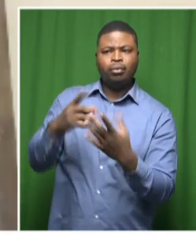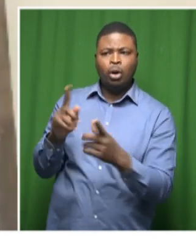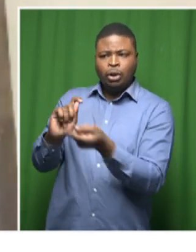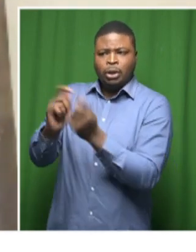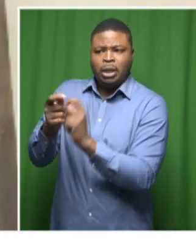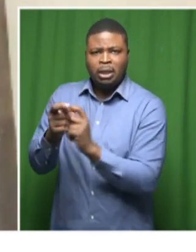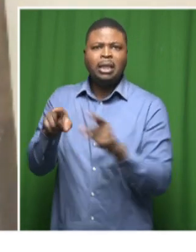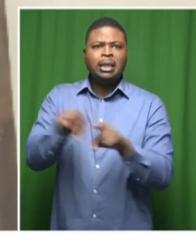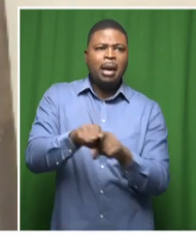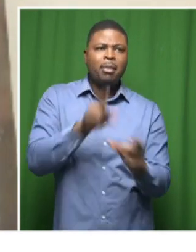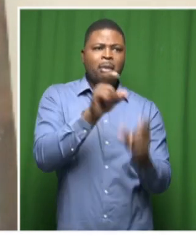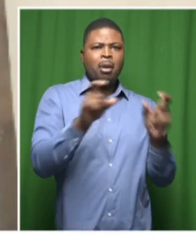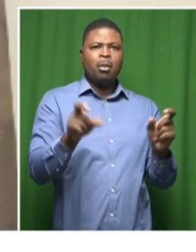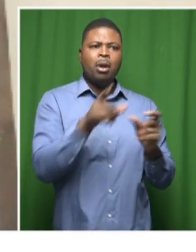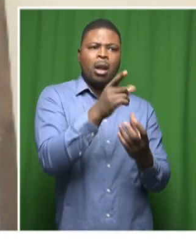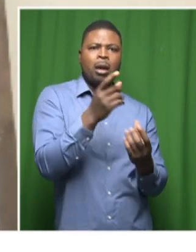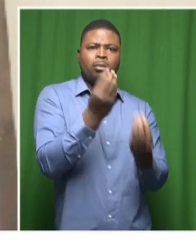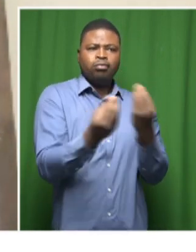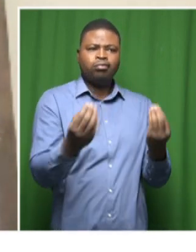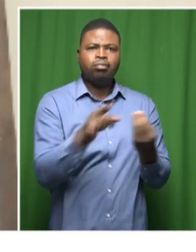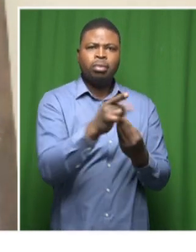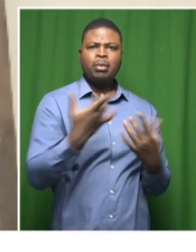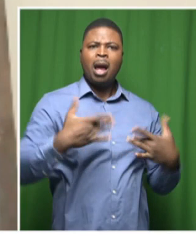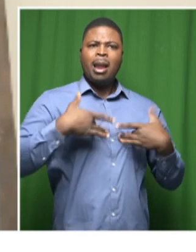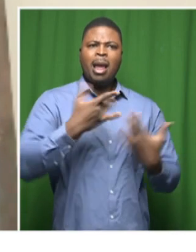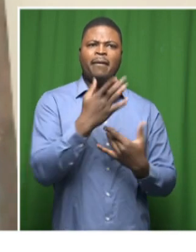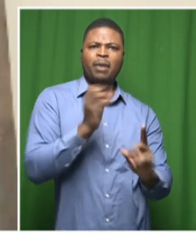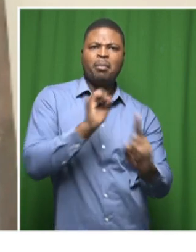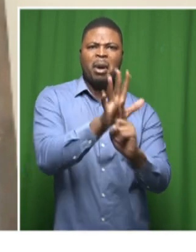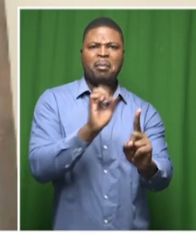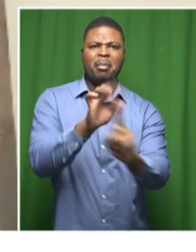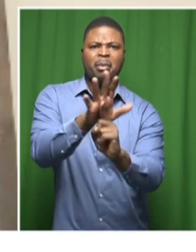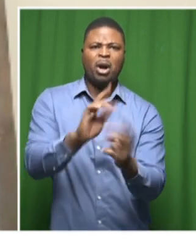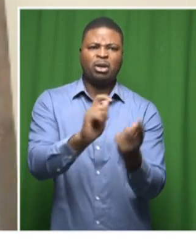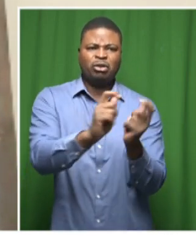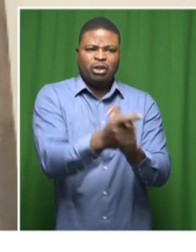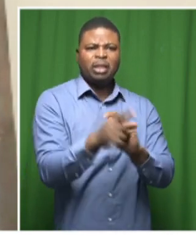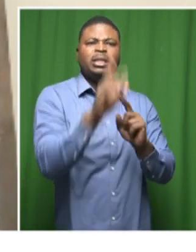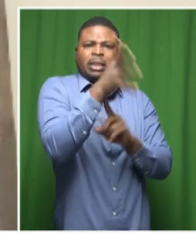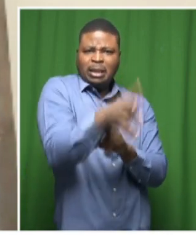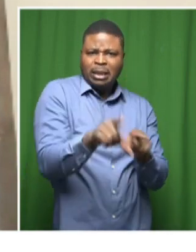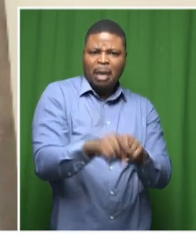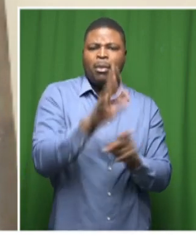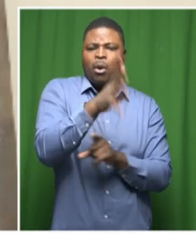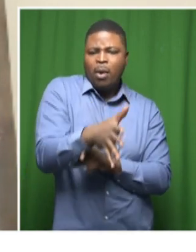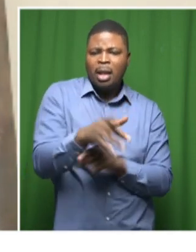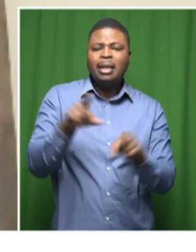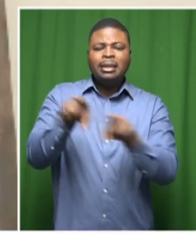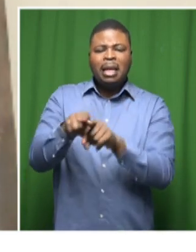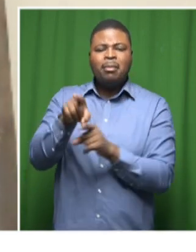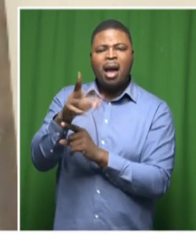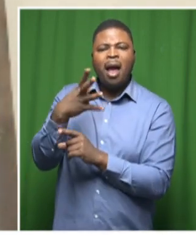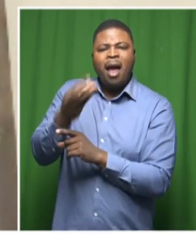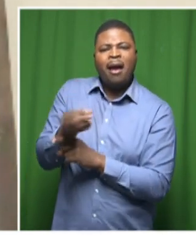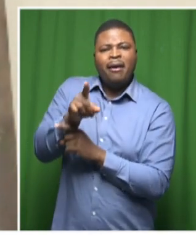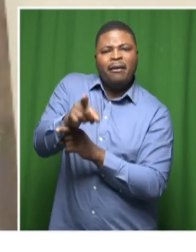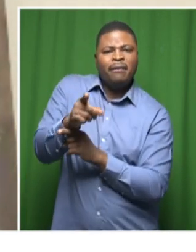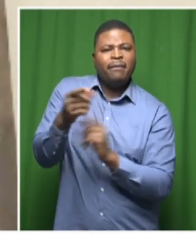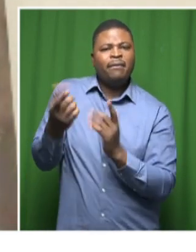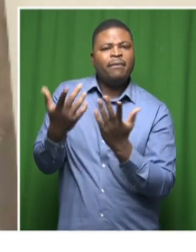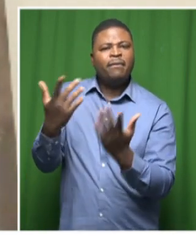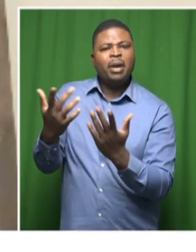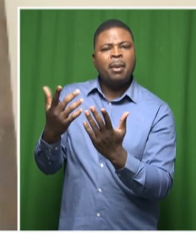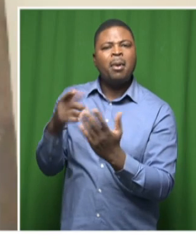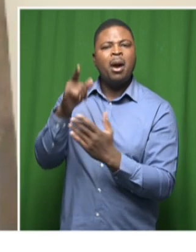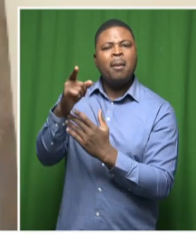versus some of the subjects that people have seen on the list. Yeah. And I do think that they are eternal skills. So things that are,